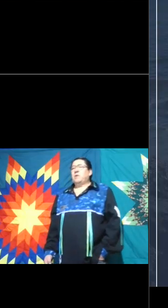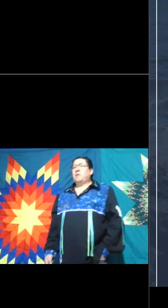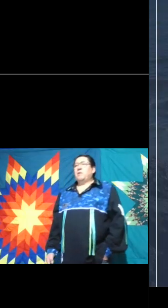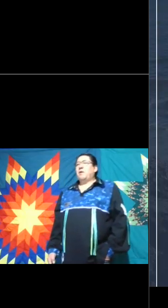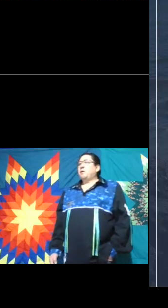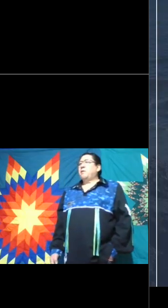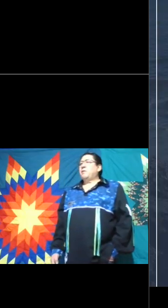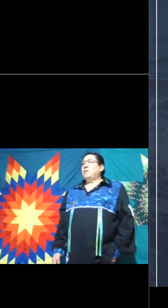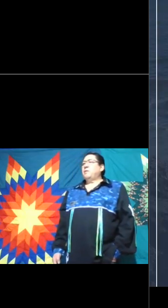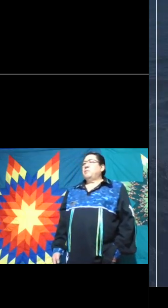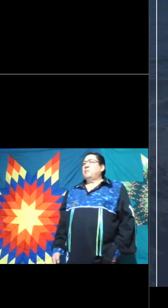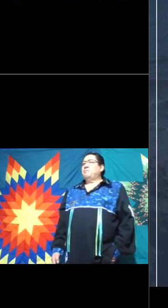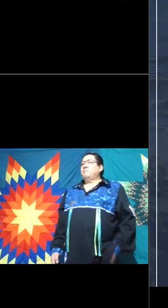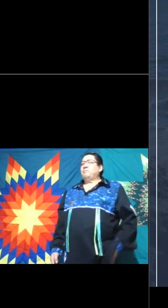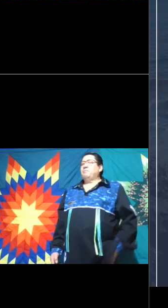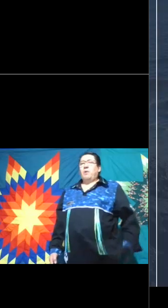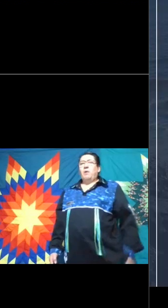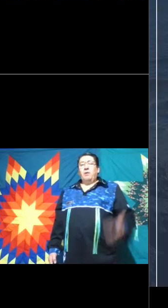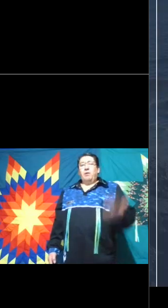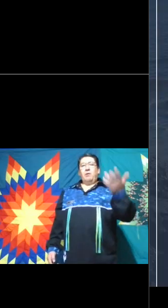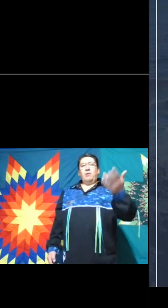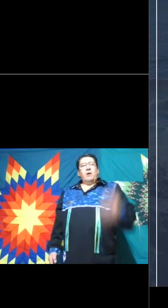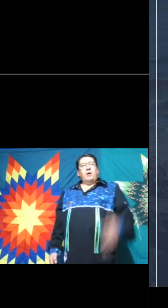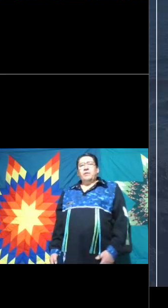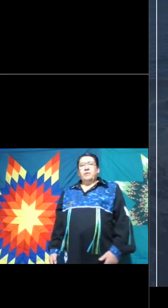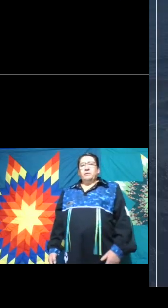and I hope everybody enjoys.